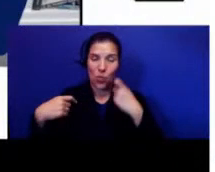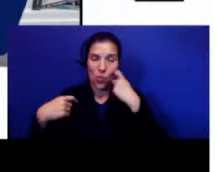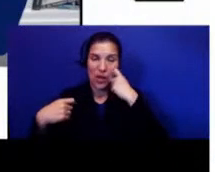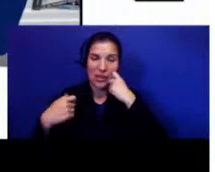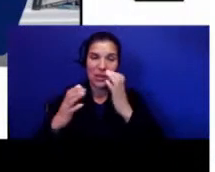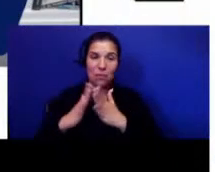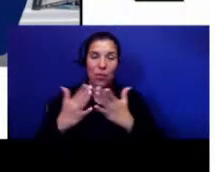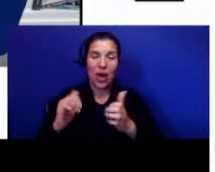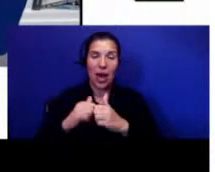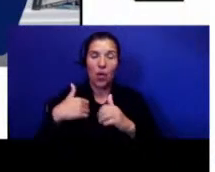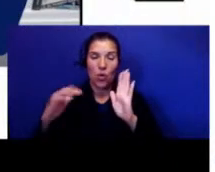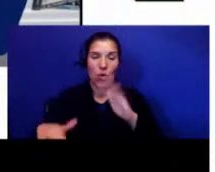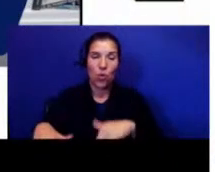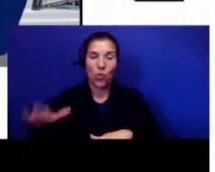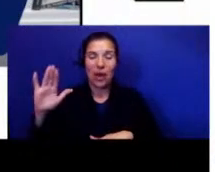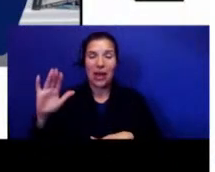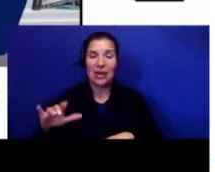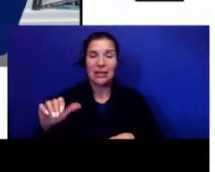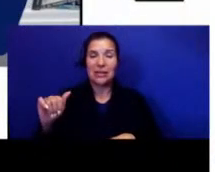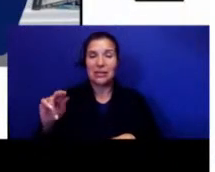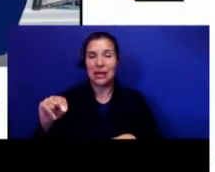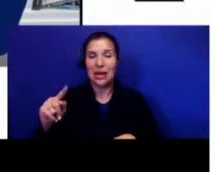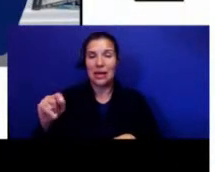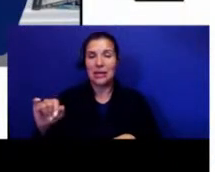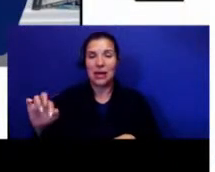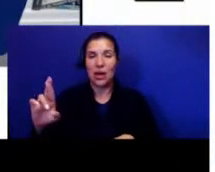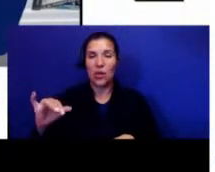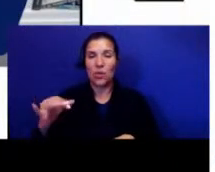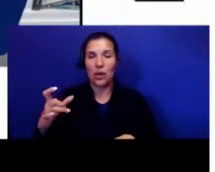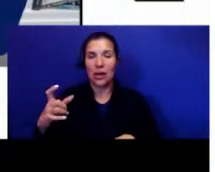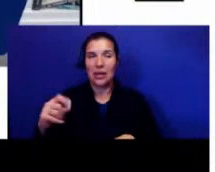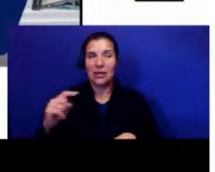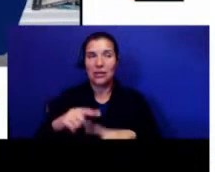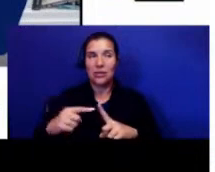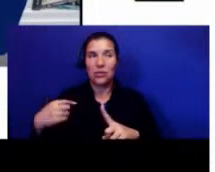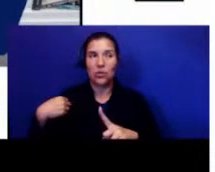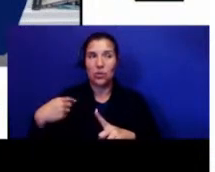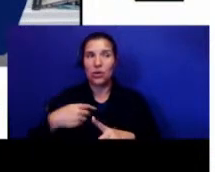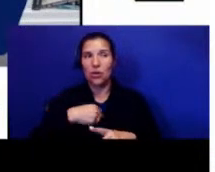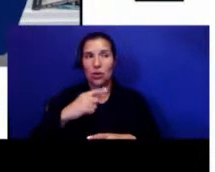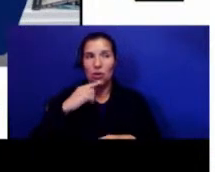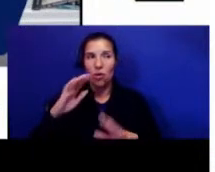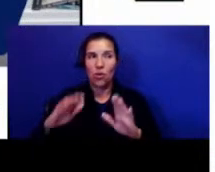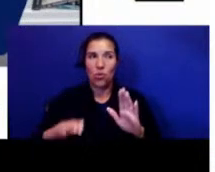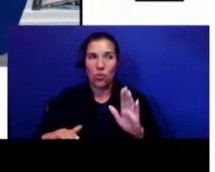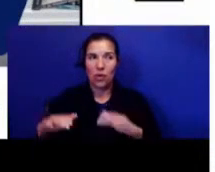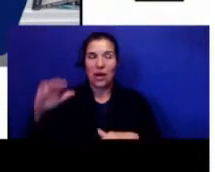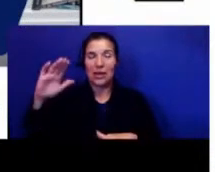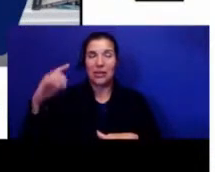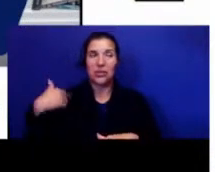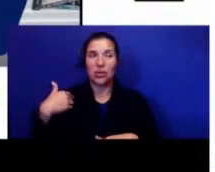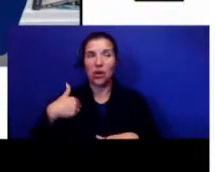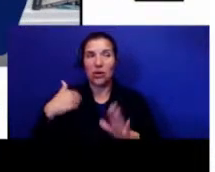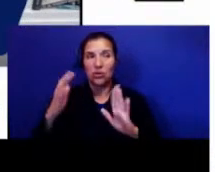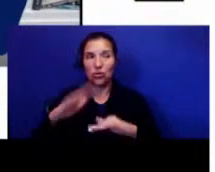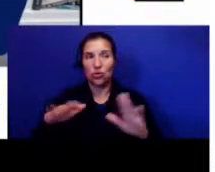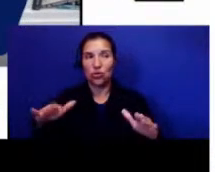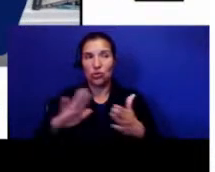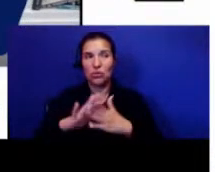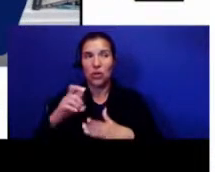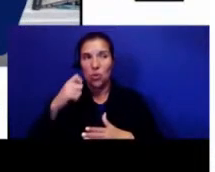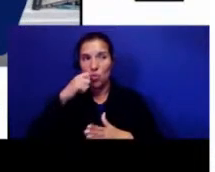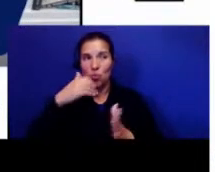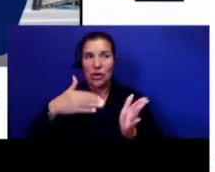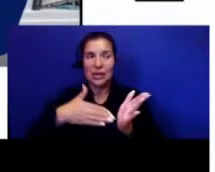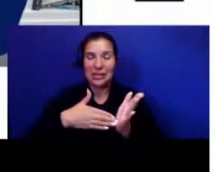an Anti-Racist, we're either raising our children to be racist or